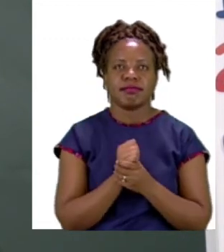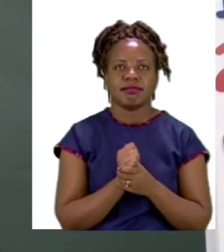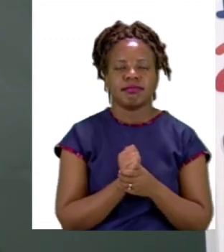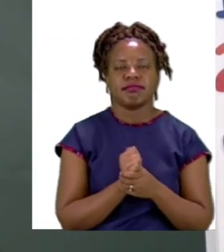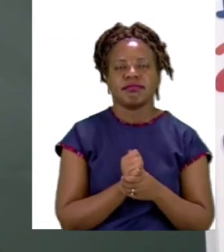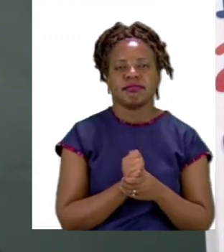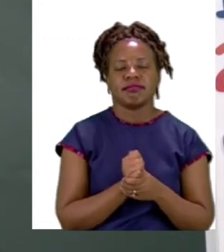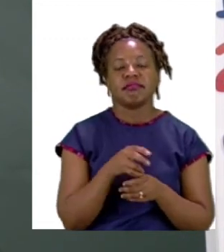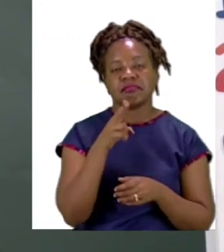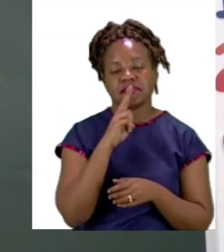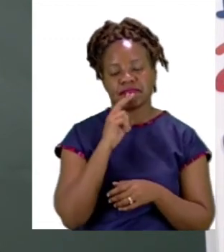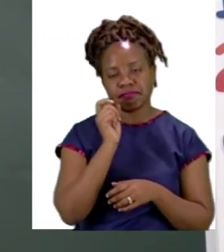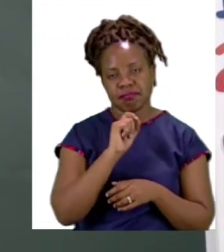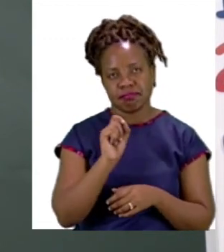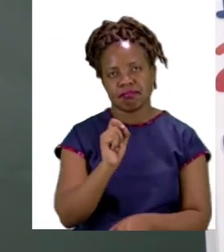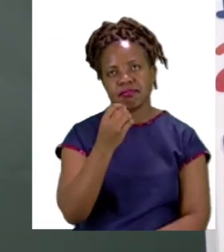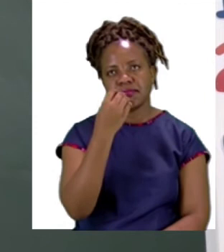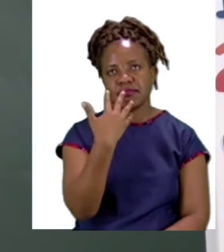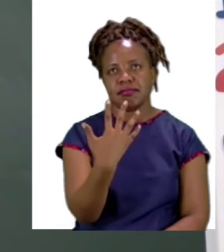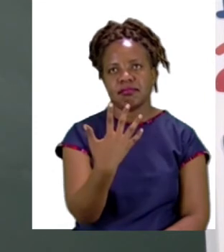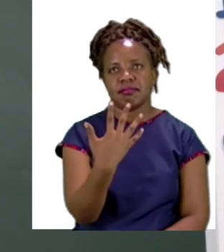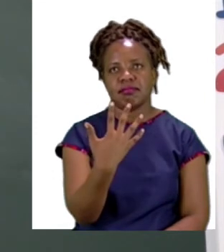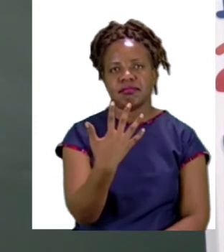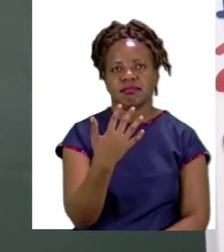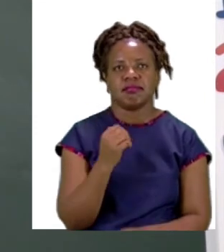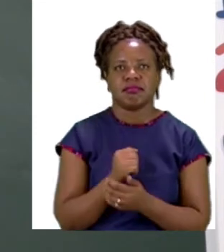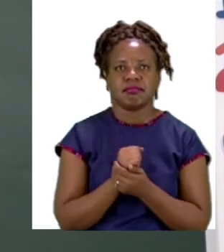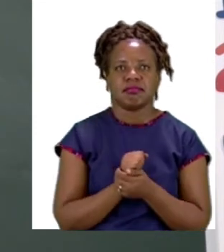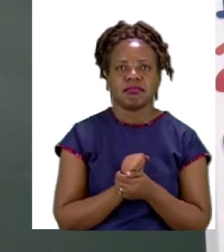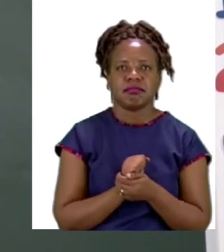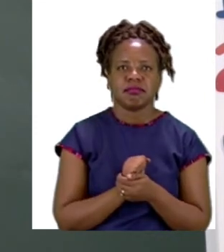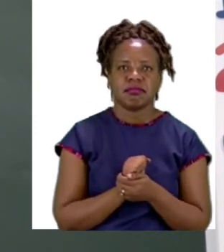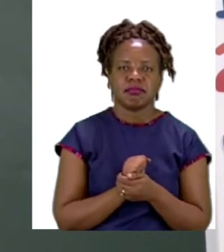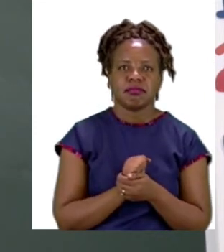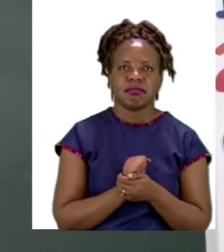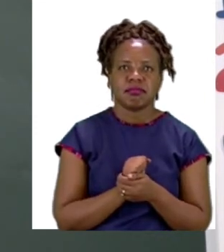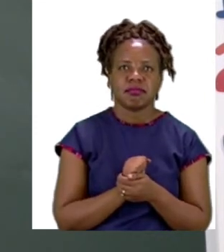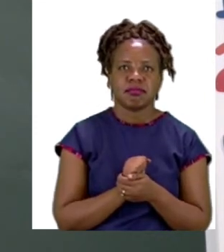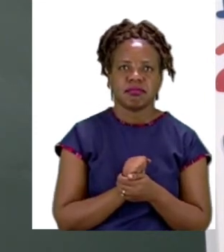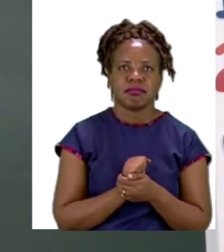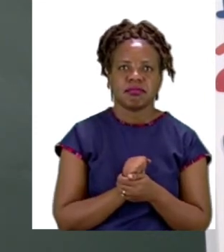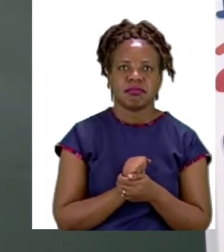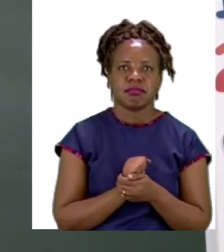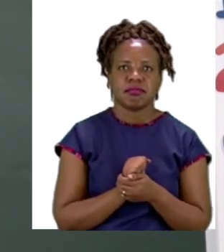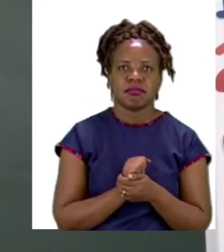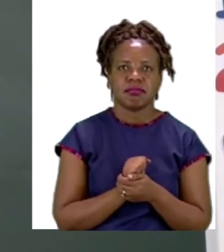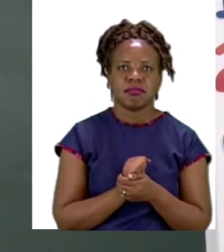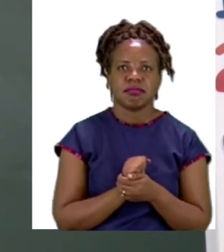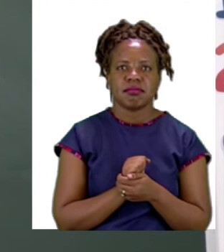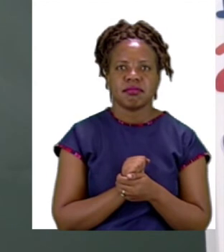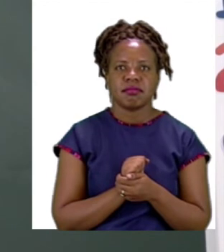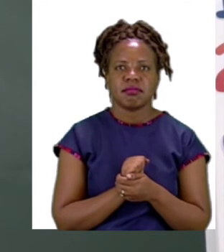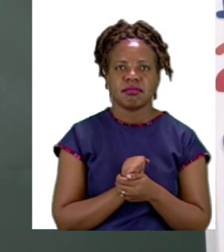So our answer is 5. So I'd like you to please take your pencil or your pen and write the